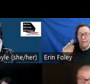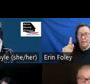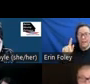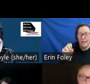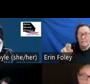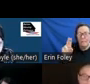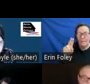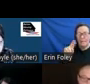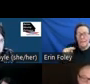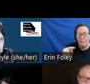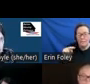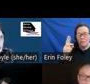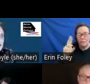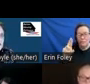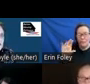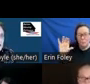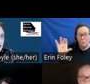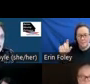ablenationalresourcecenter.org.